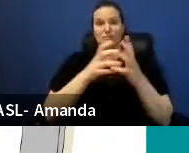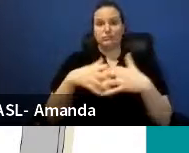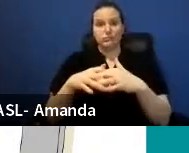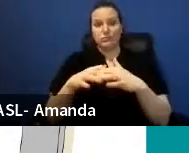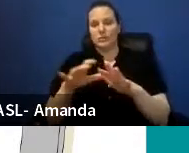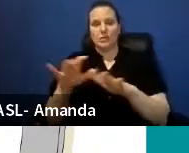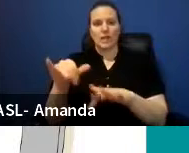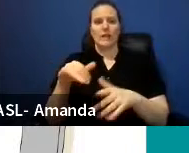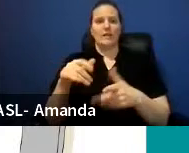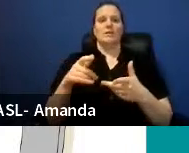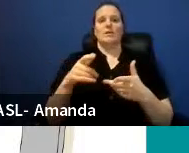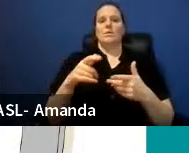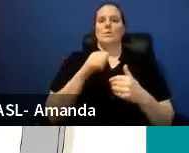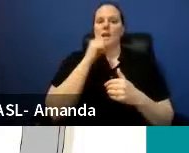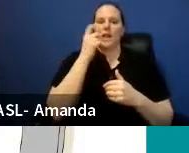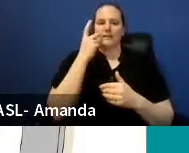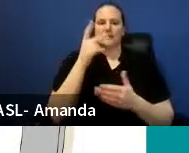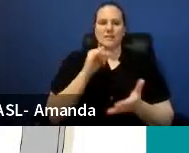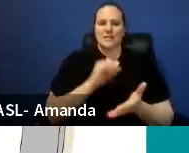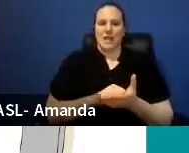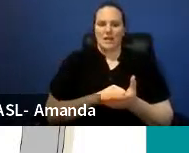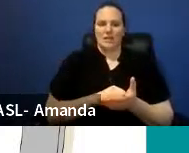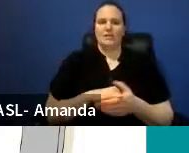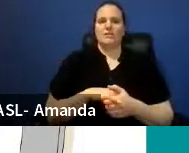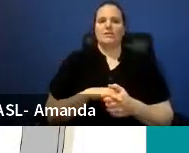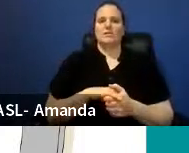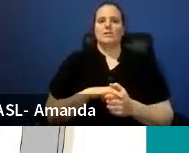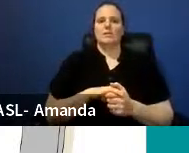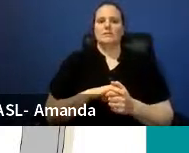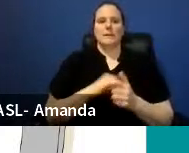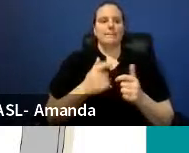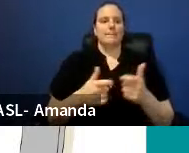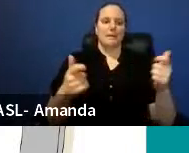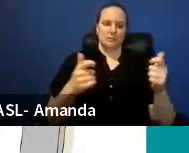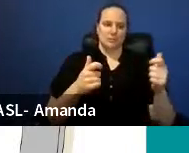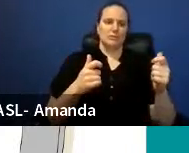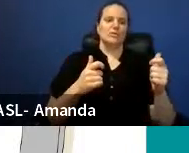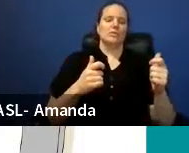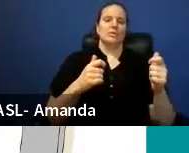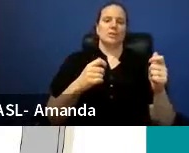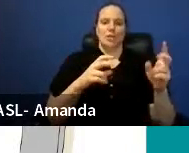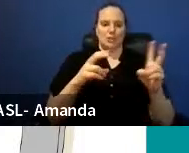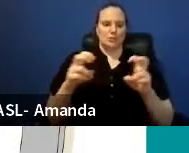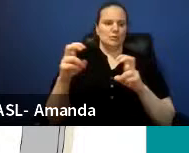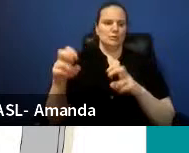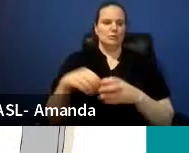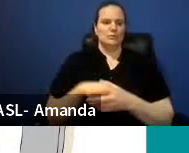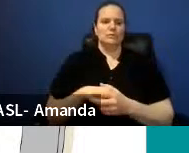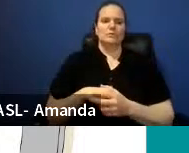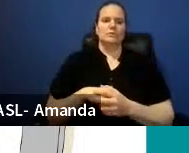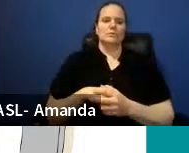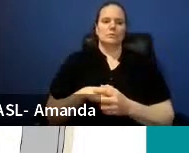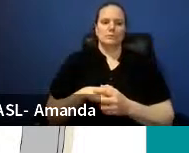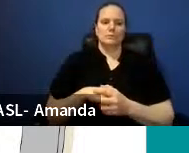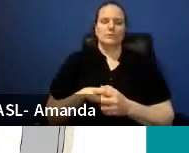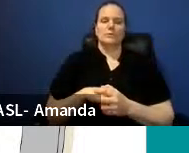But we're not seeing that as a major issue necessarily, given the space